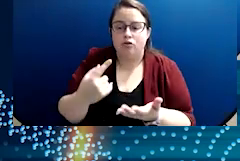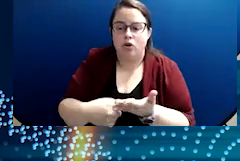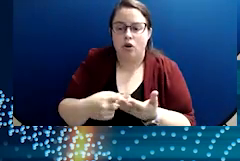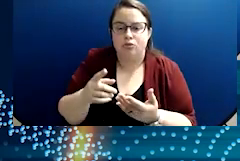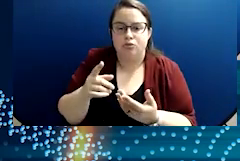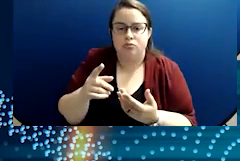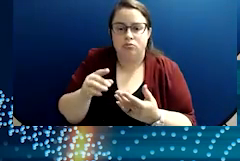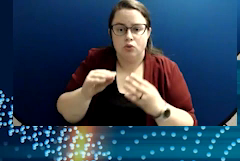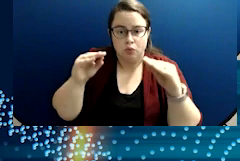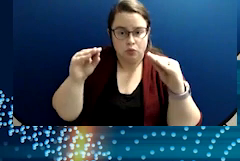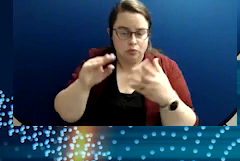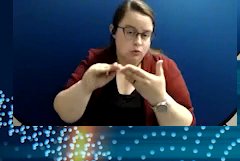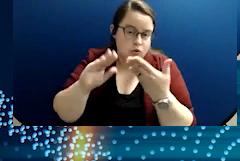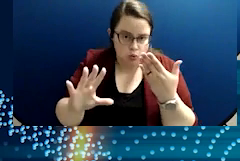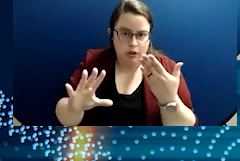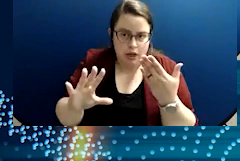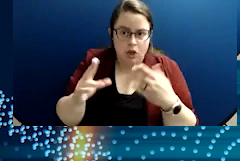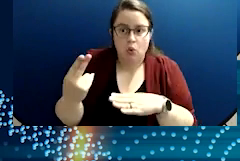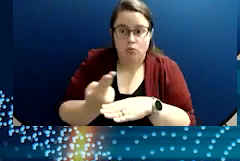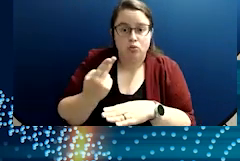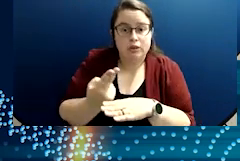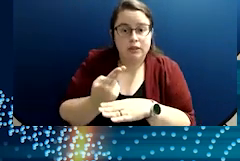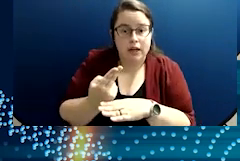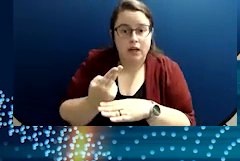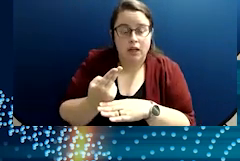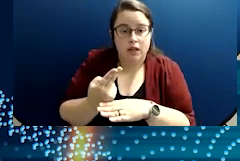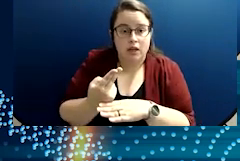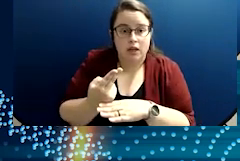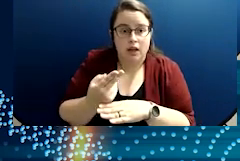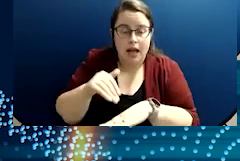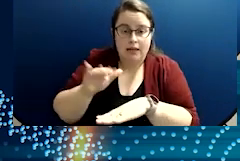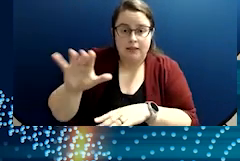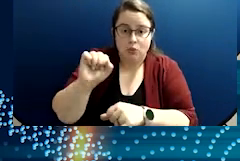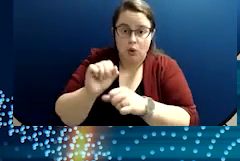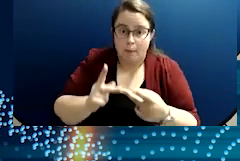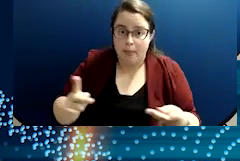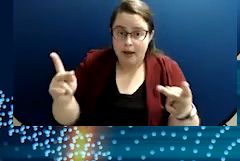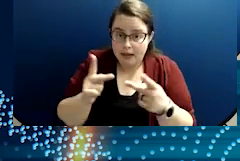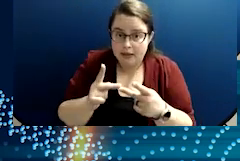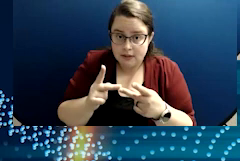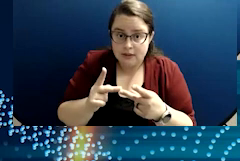student who uses it at his workplace